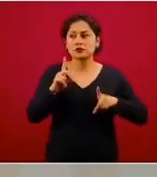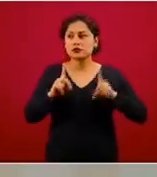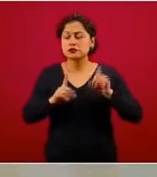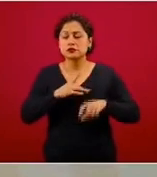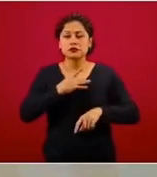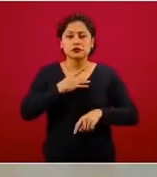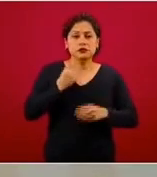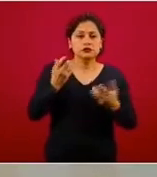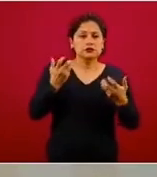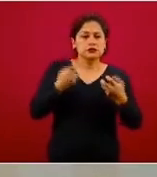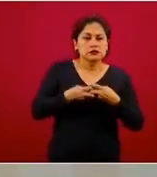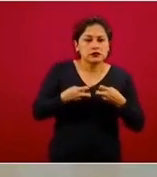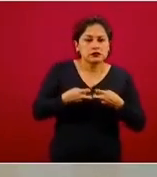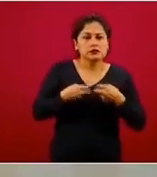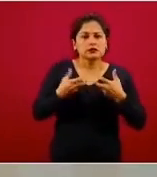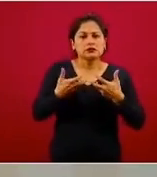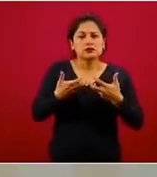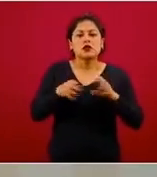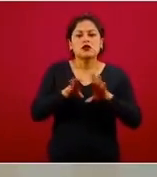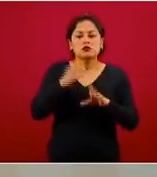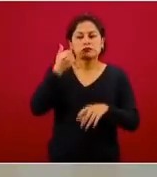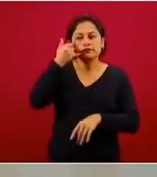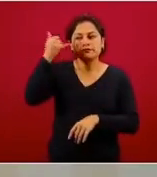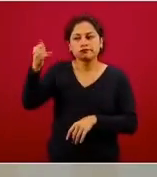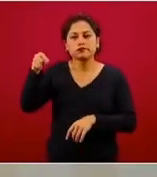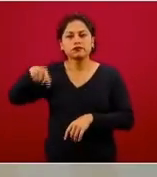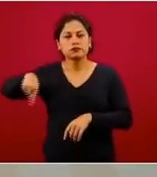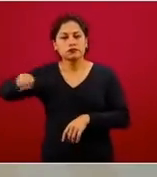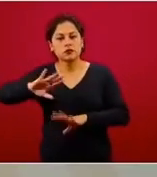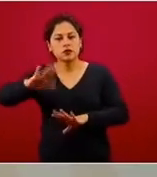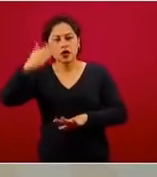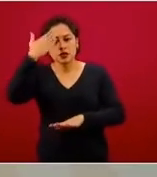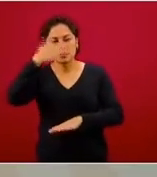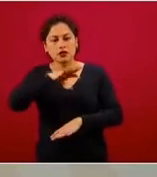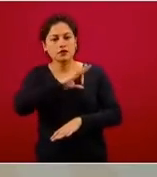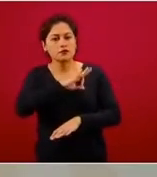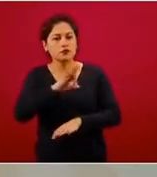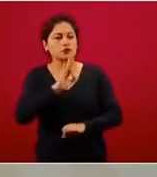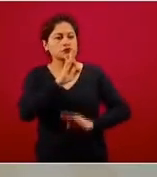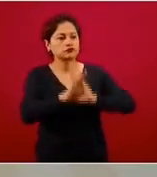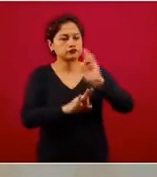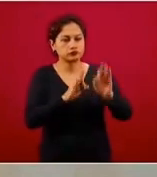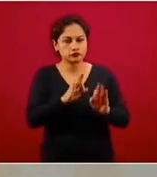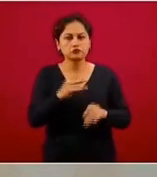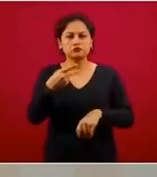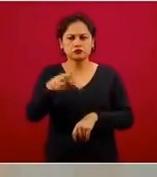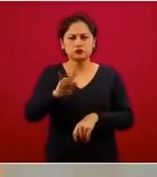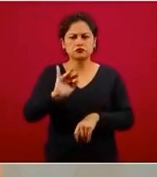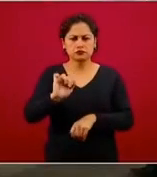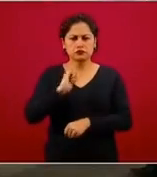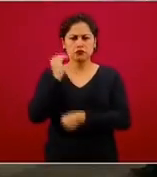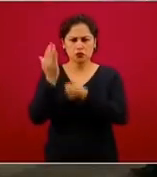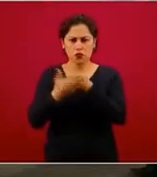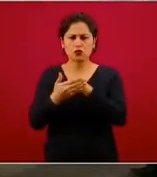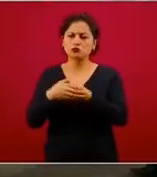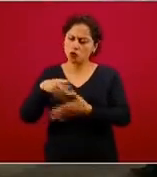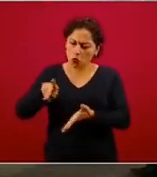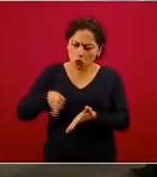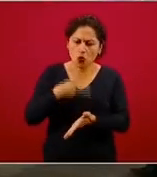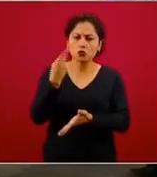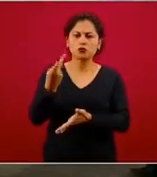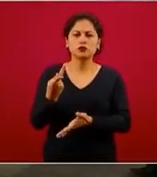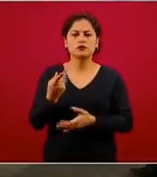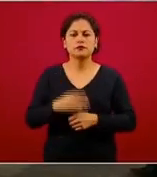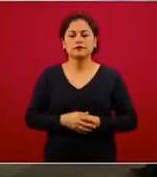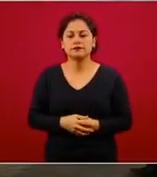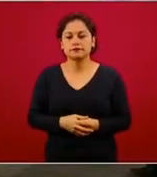important mental, to understand that contención these emocional y calls otros are aspectos. to help you Pero with ya your toca, mental vamos a health, hacer una your actualización y se emotional explica. health, and we're going to update that and